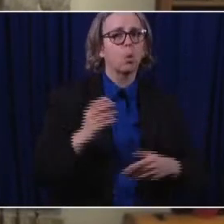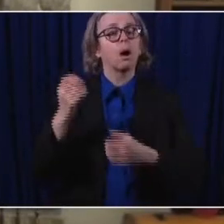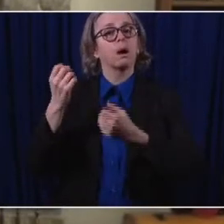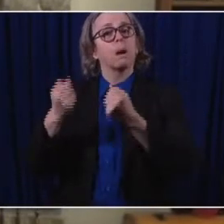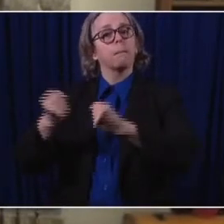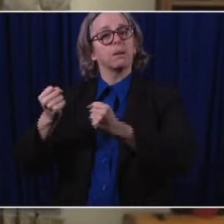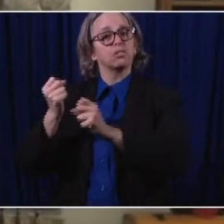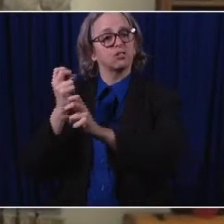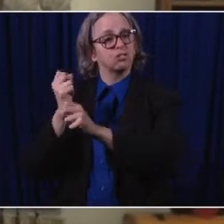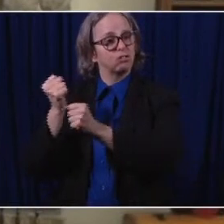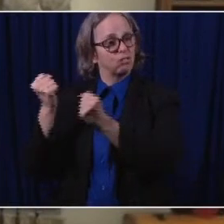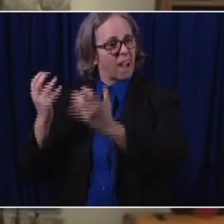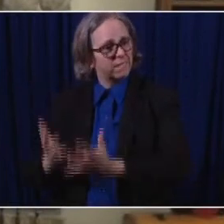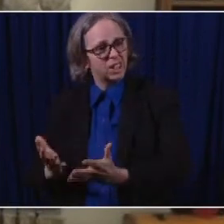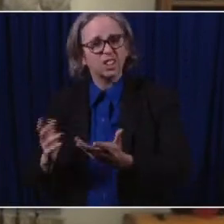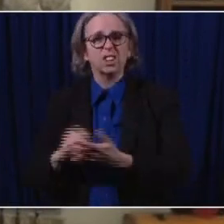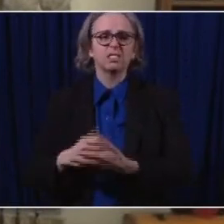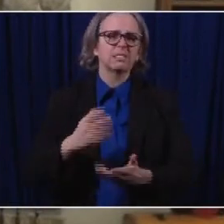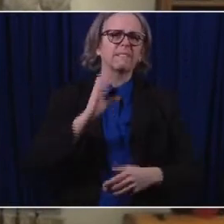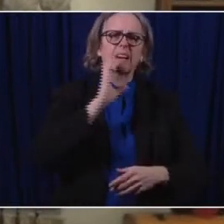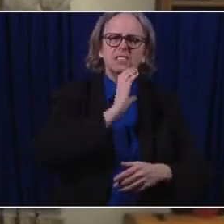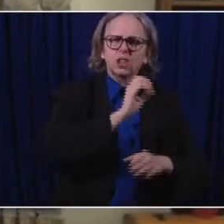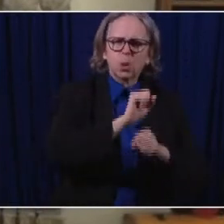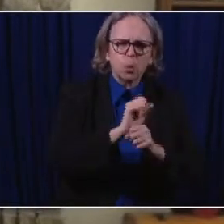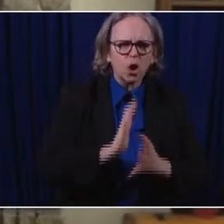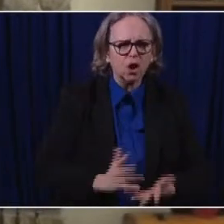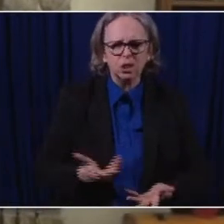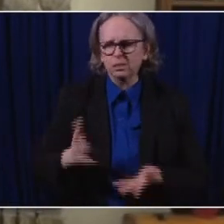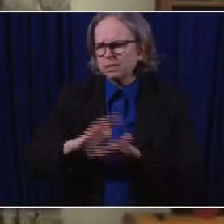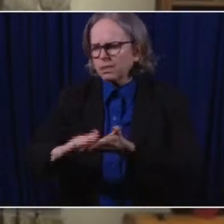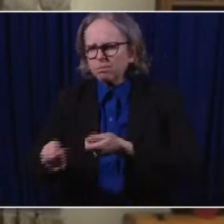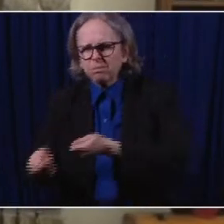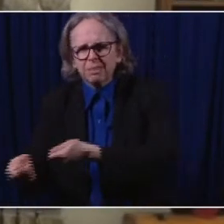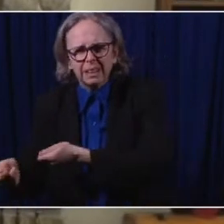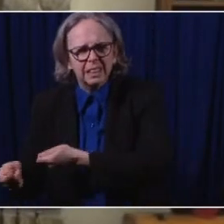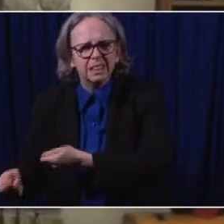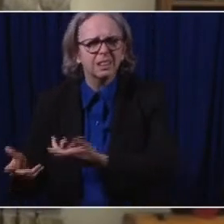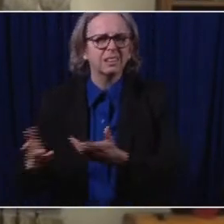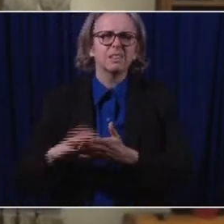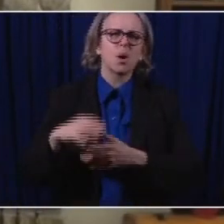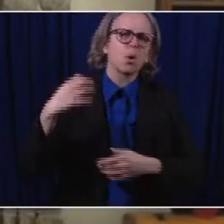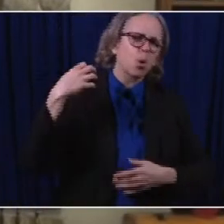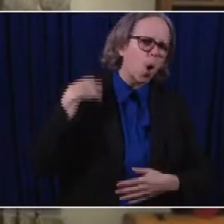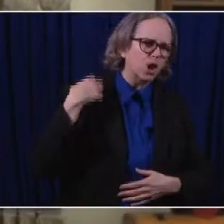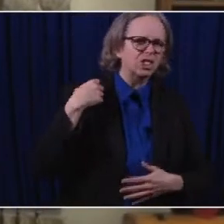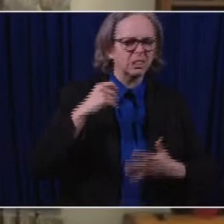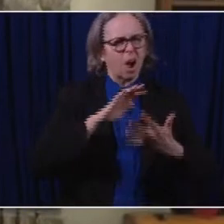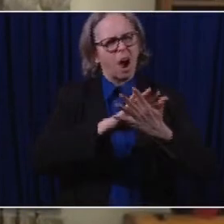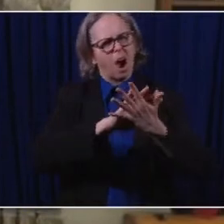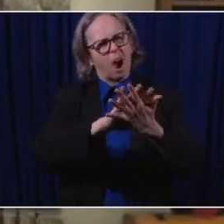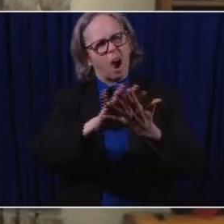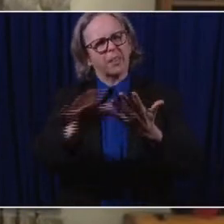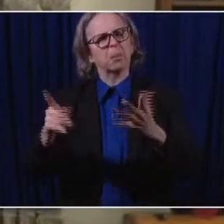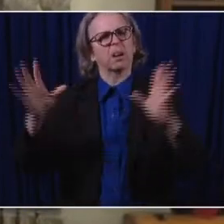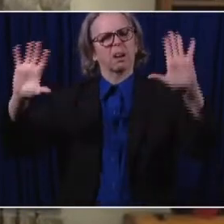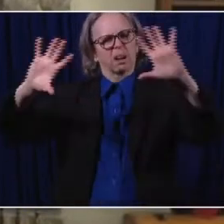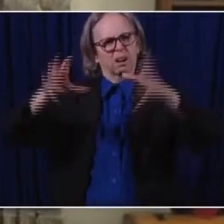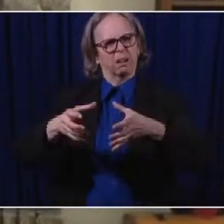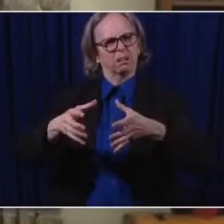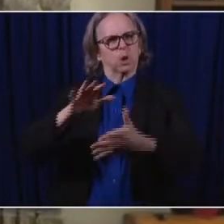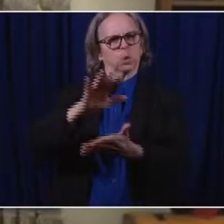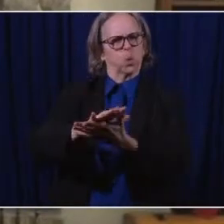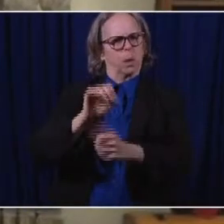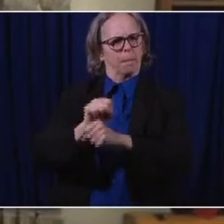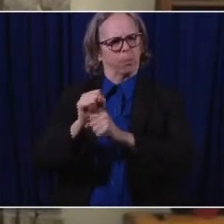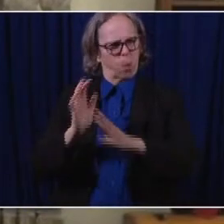building services, office personnel, coaches. And in addition, of course, this week, we continue to vaccinate based on